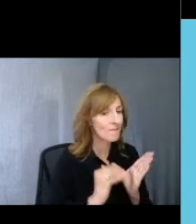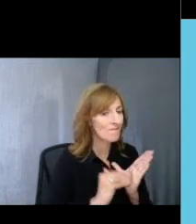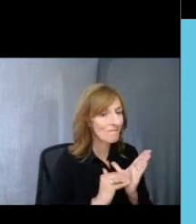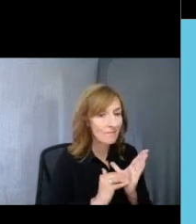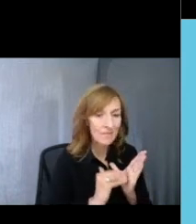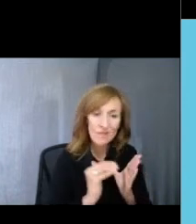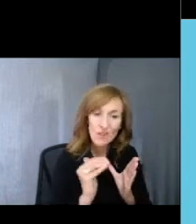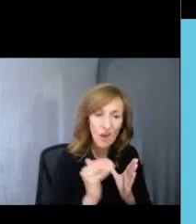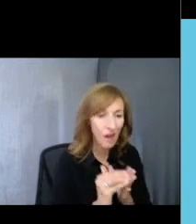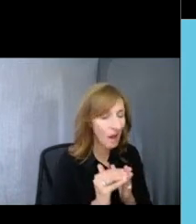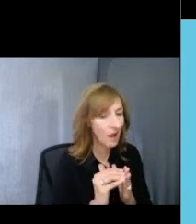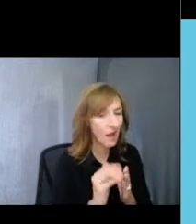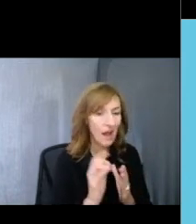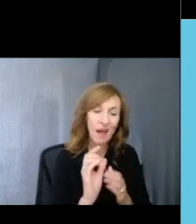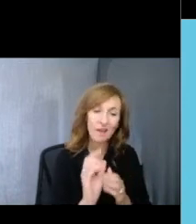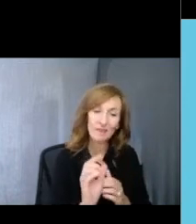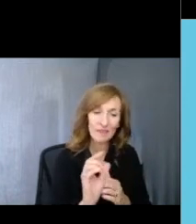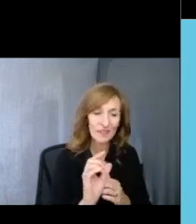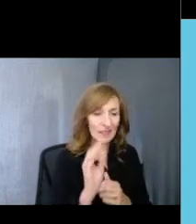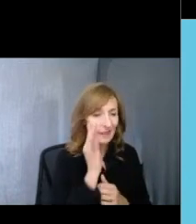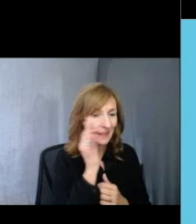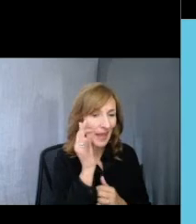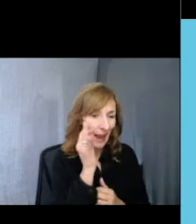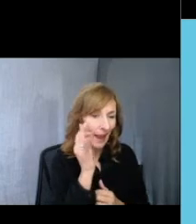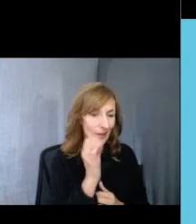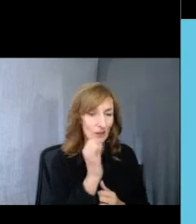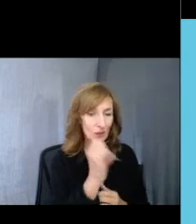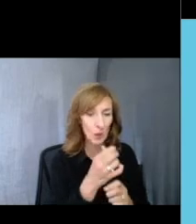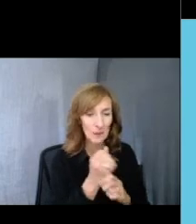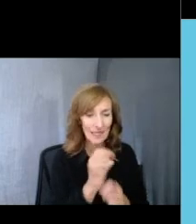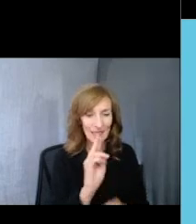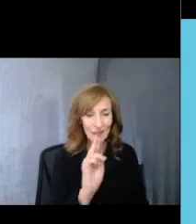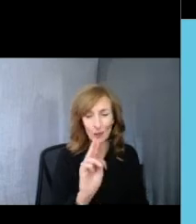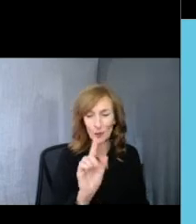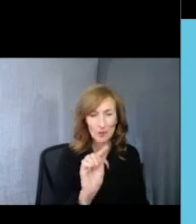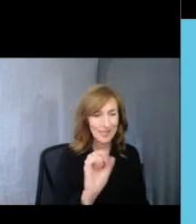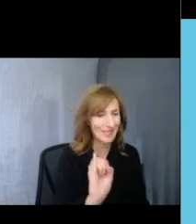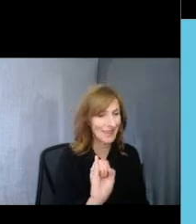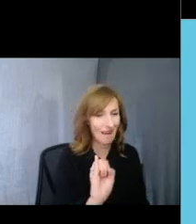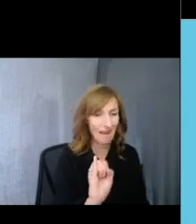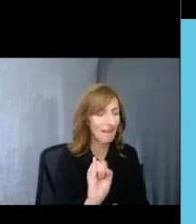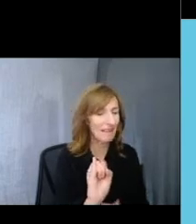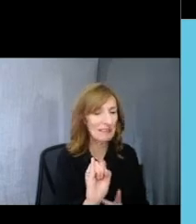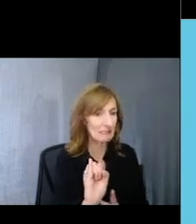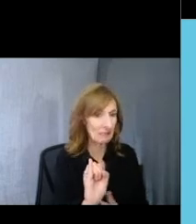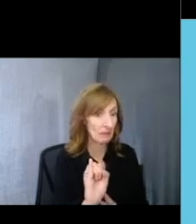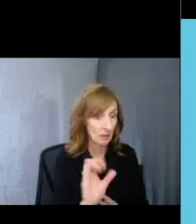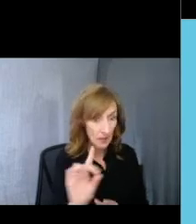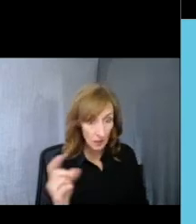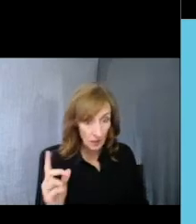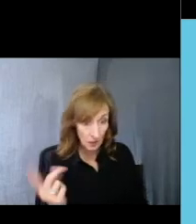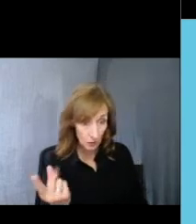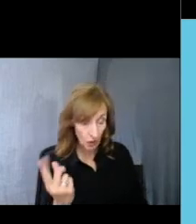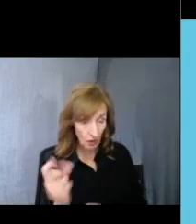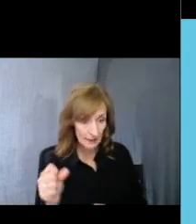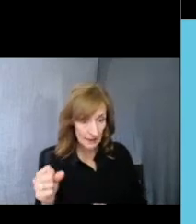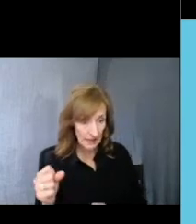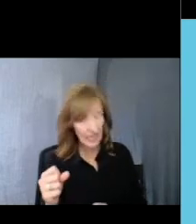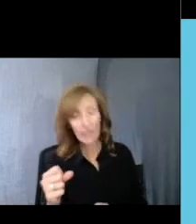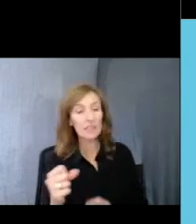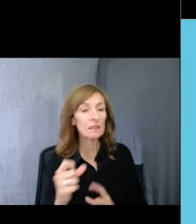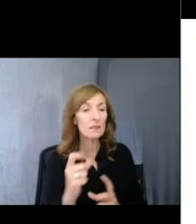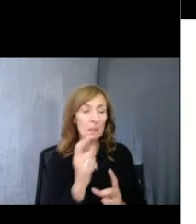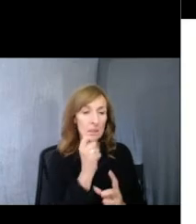urinary infections as dogs. There's some people who think we may miss them more often. But anyway, there's other things that we might